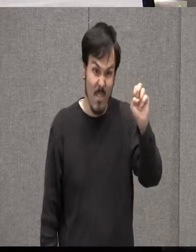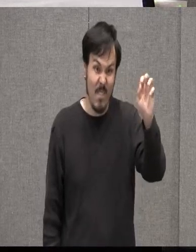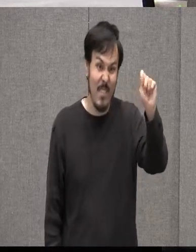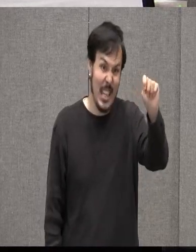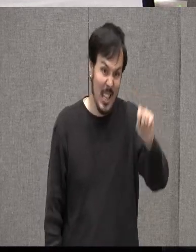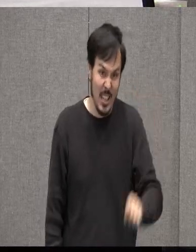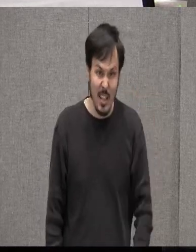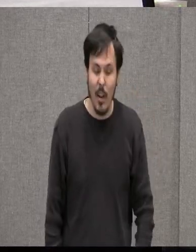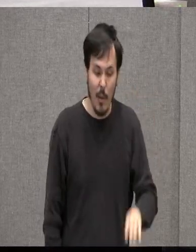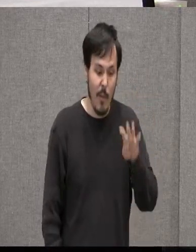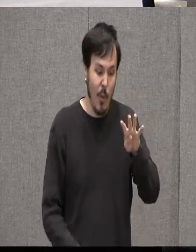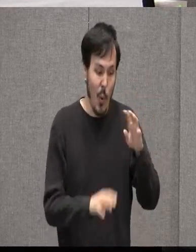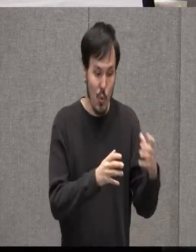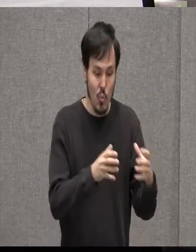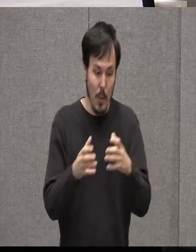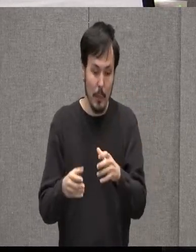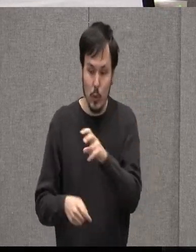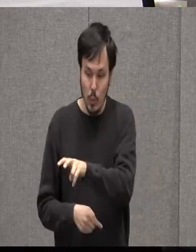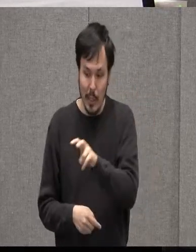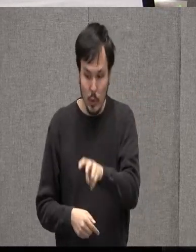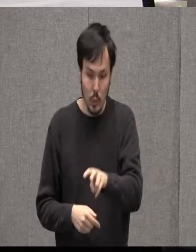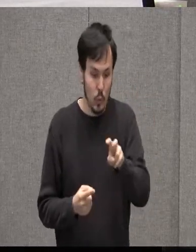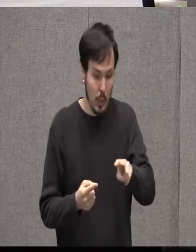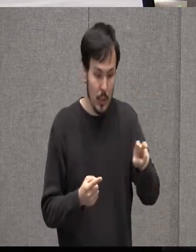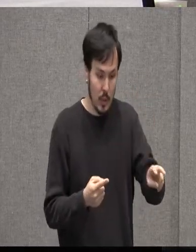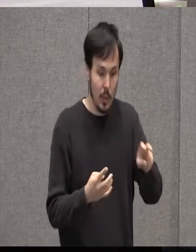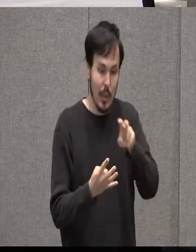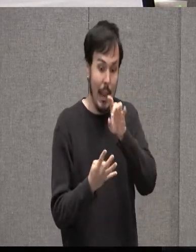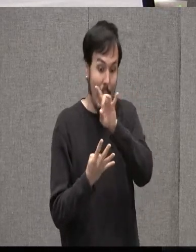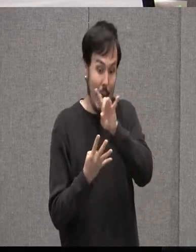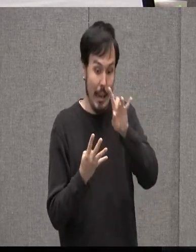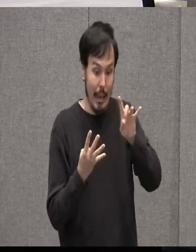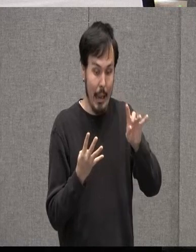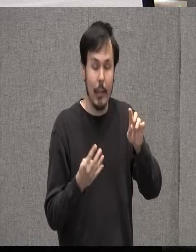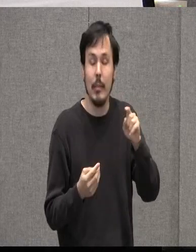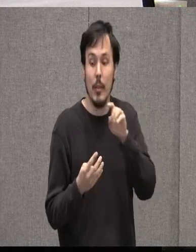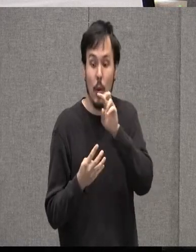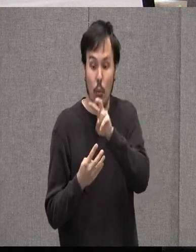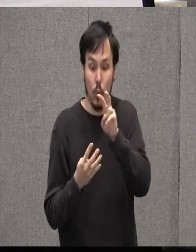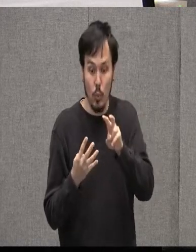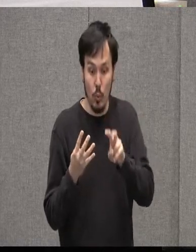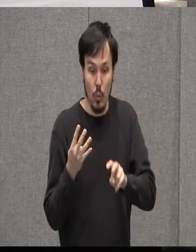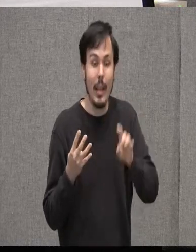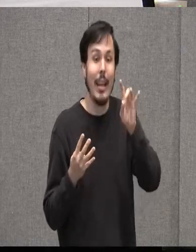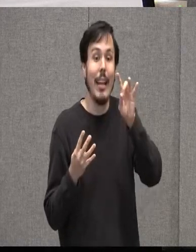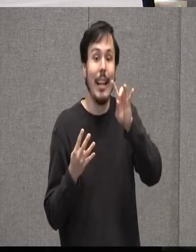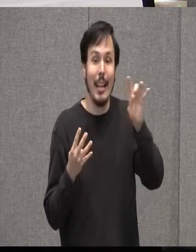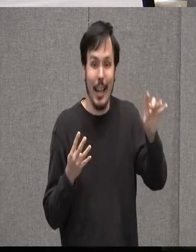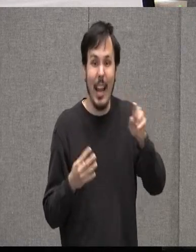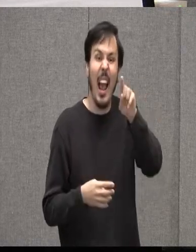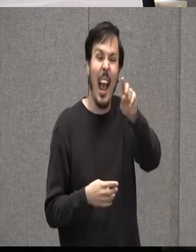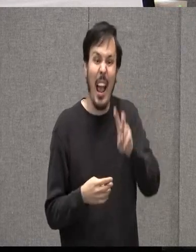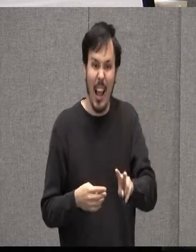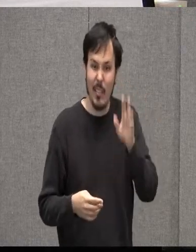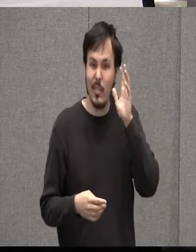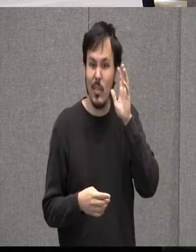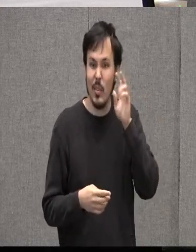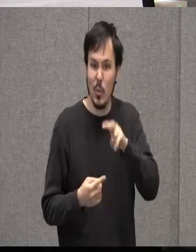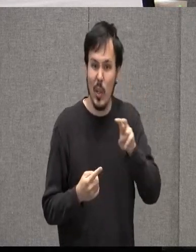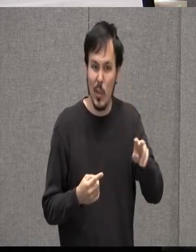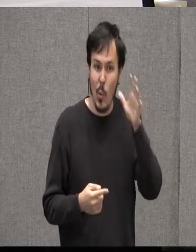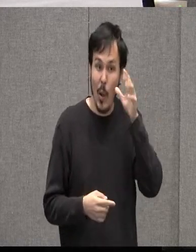foot, 54 inches, so that gives us 48 inches is 4 feet, and 6 inches left over, so